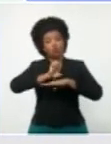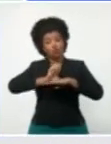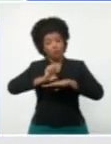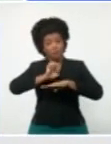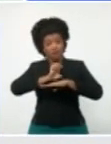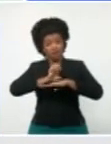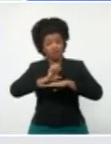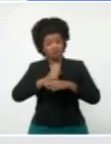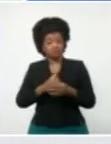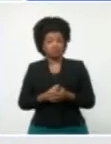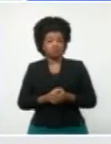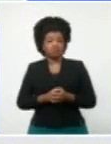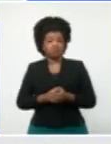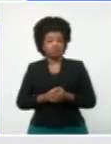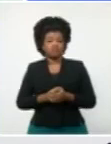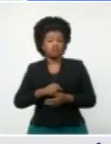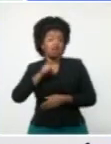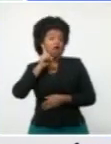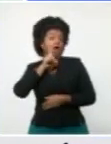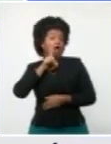is at the top, is America.